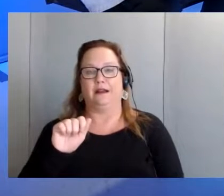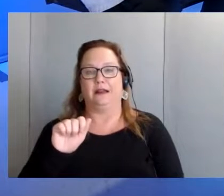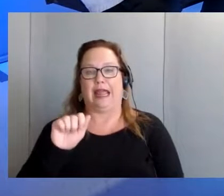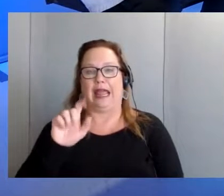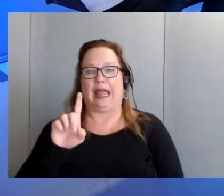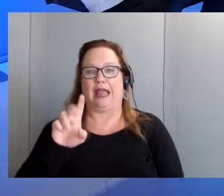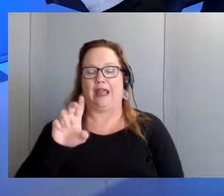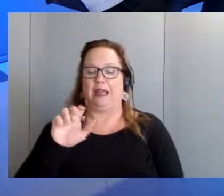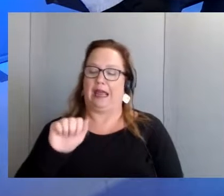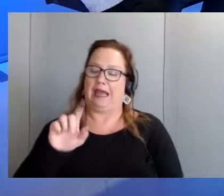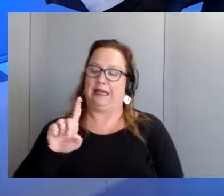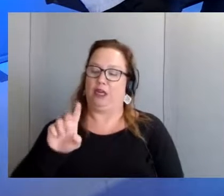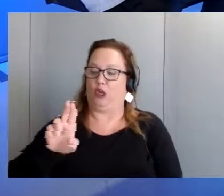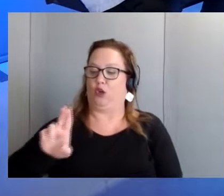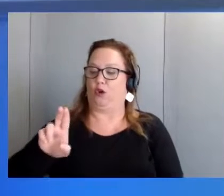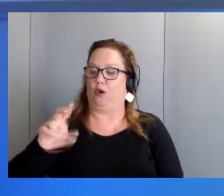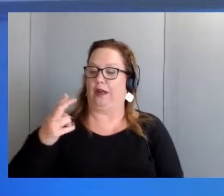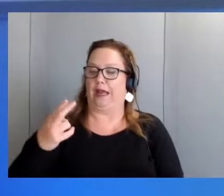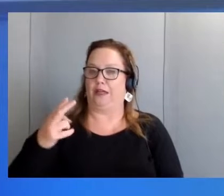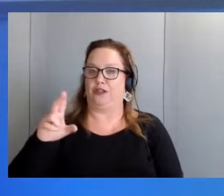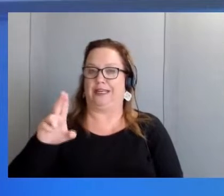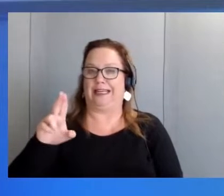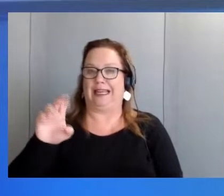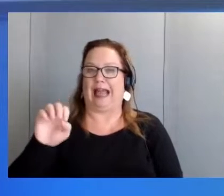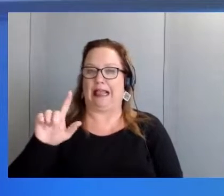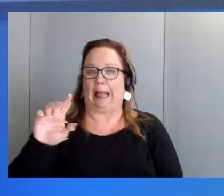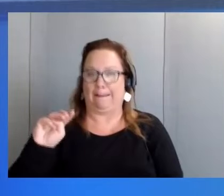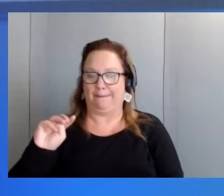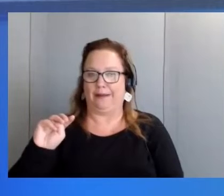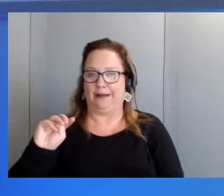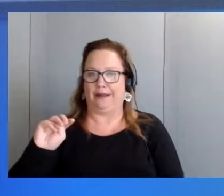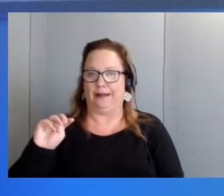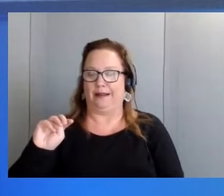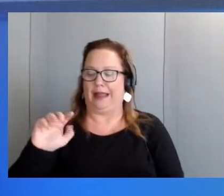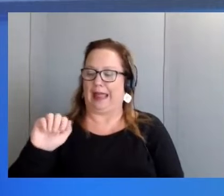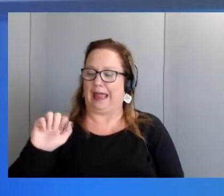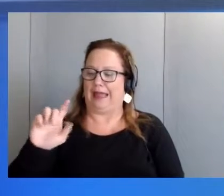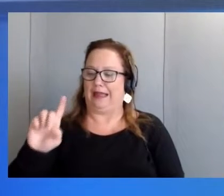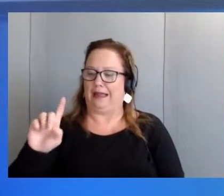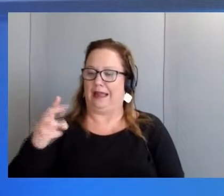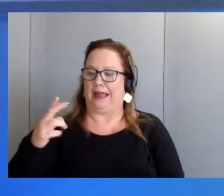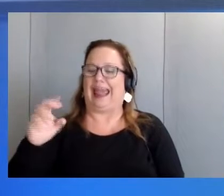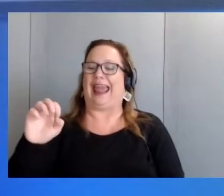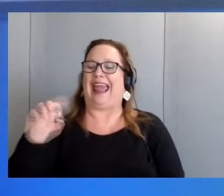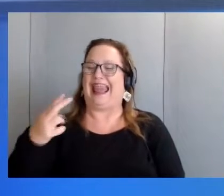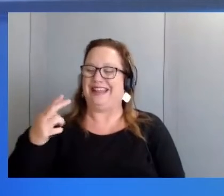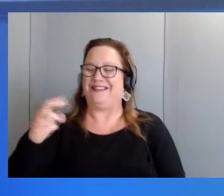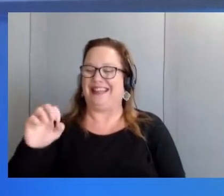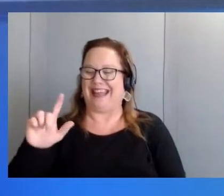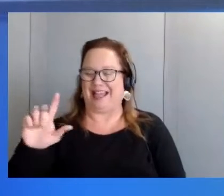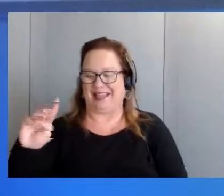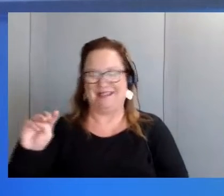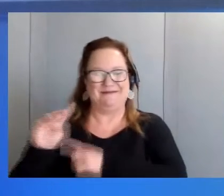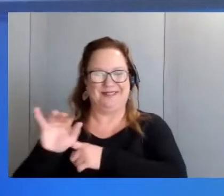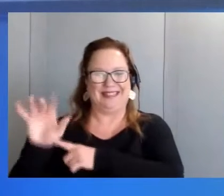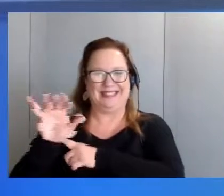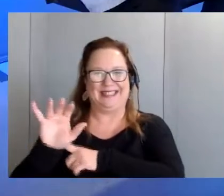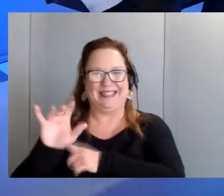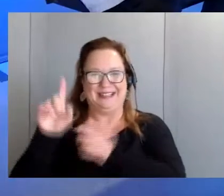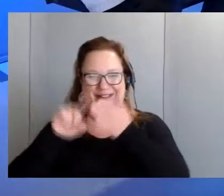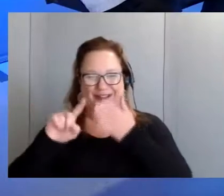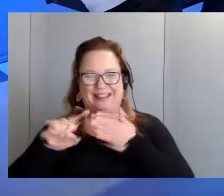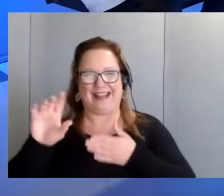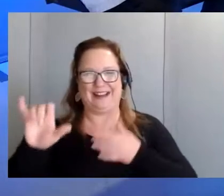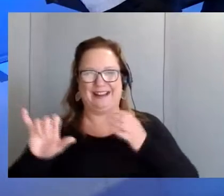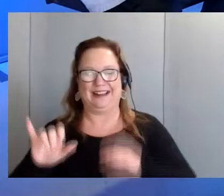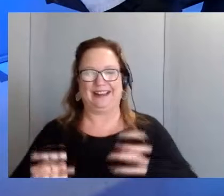easier. A-D-U-H-E-L-M. So Aduhelm, H-E-L-M. So check that out. Okay,